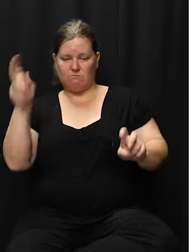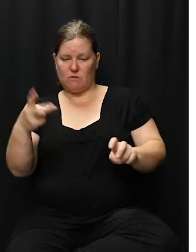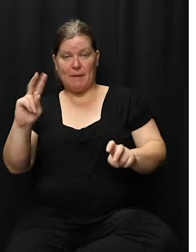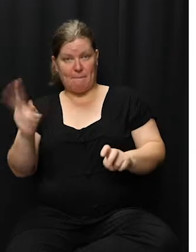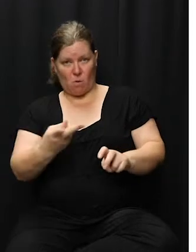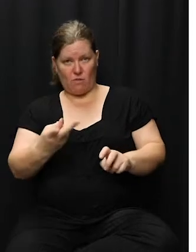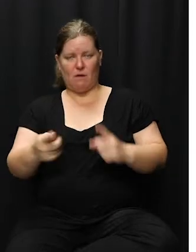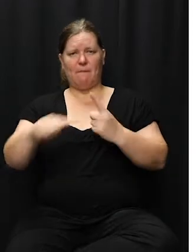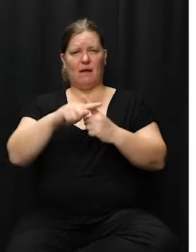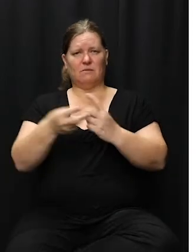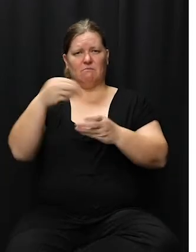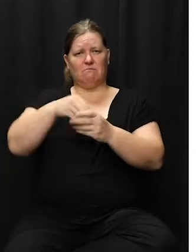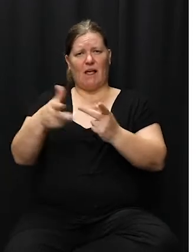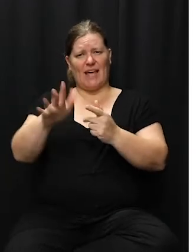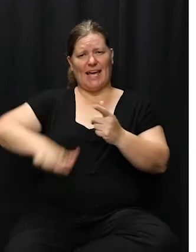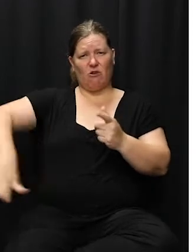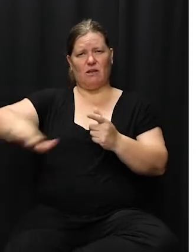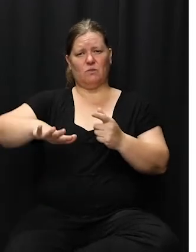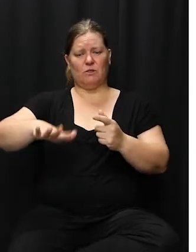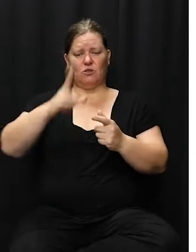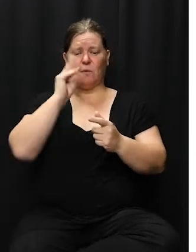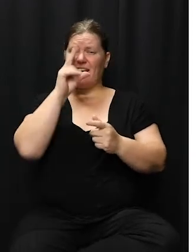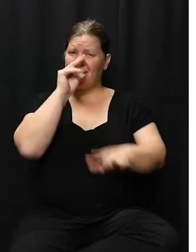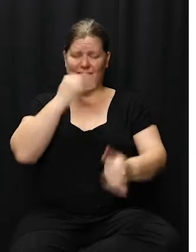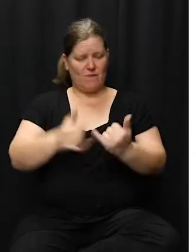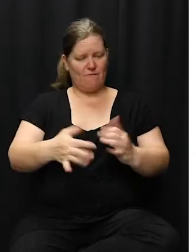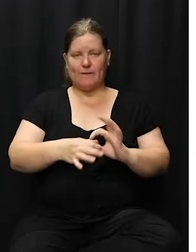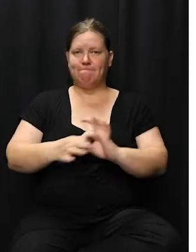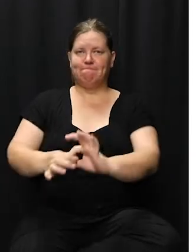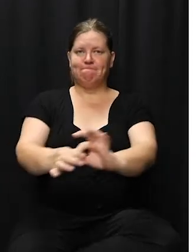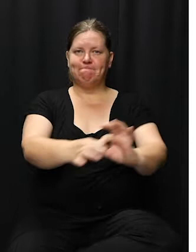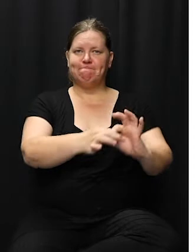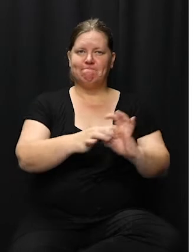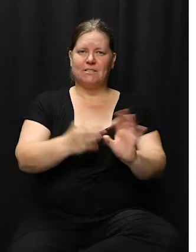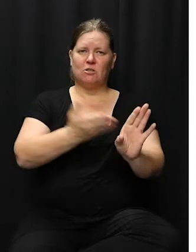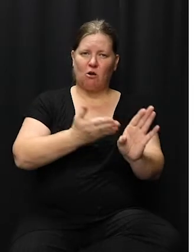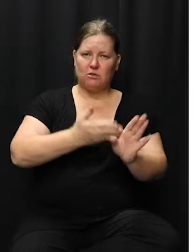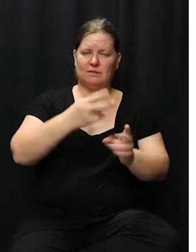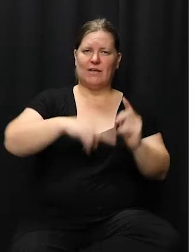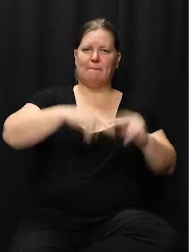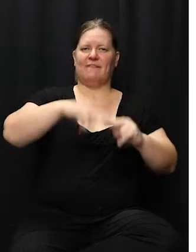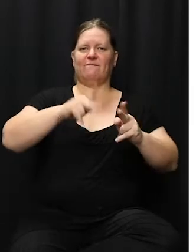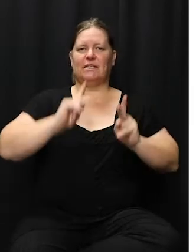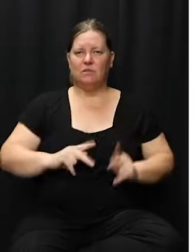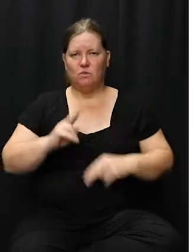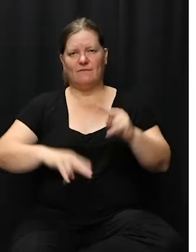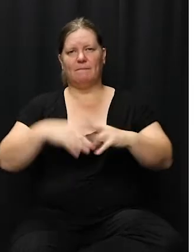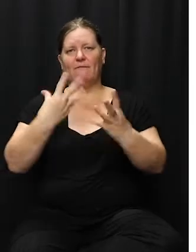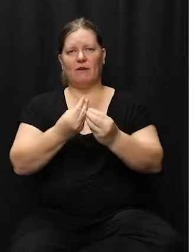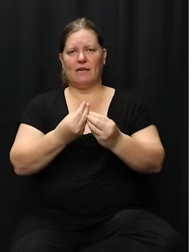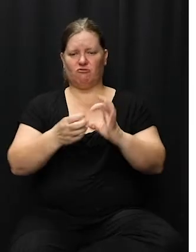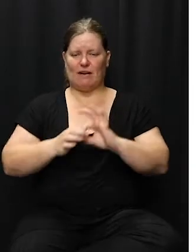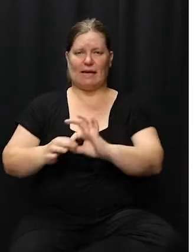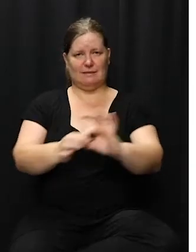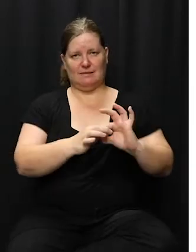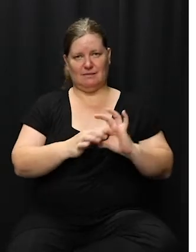also includes other areas of development for the young children. So the psych development, their physical development, all of these areas are related.